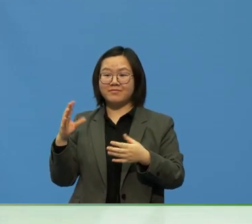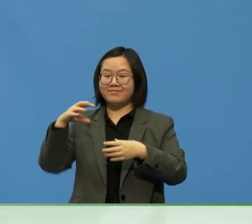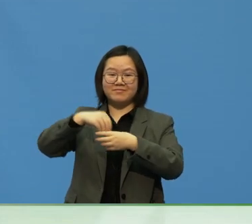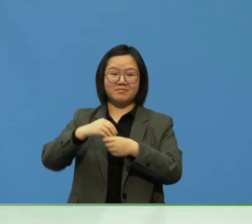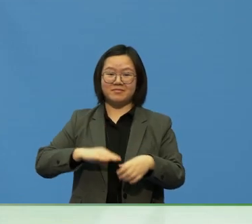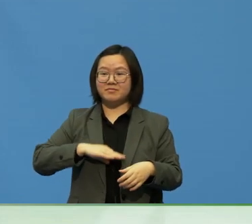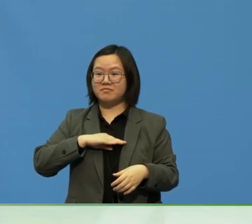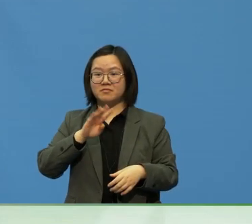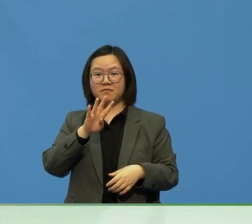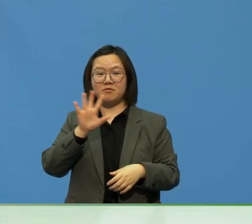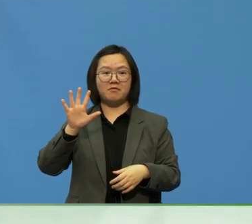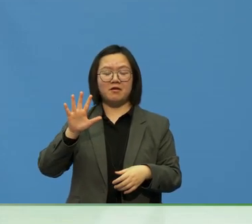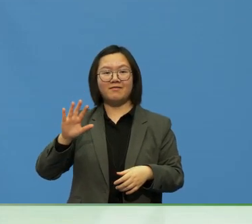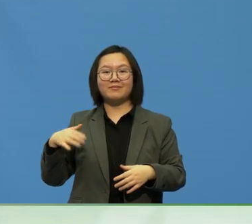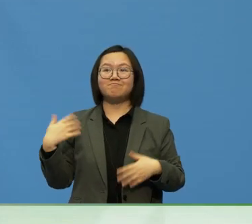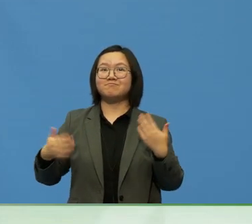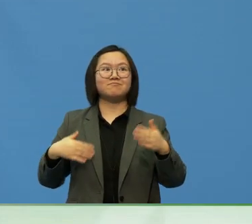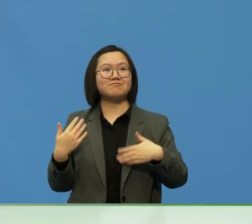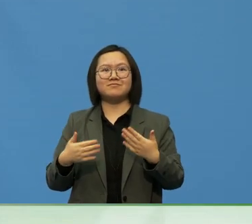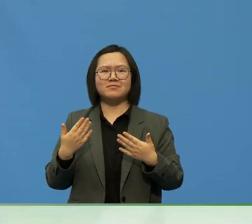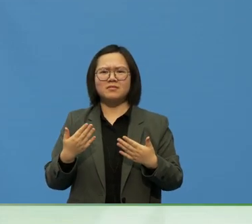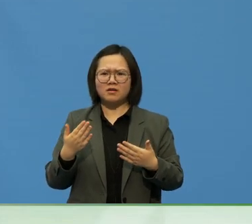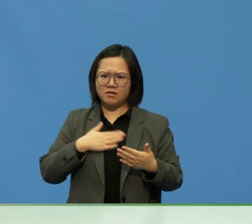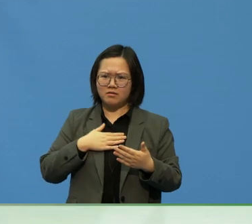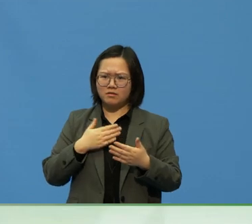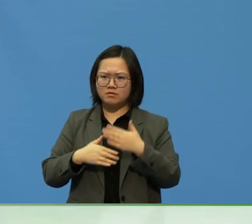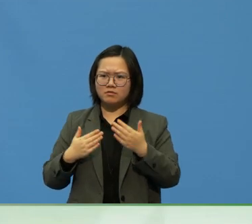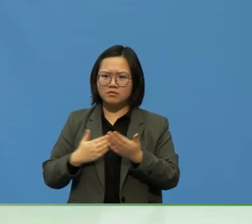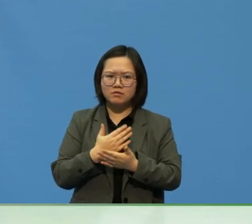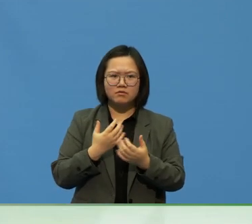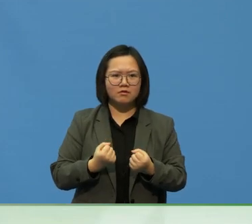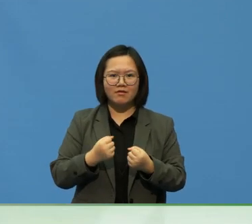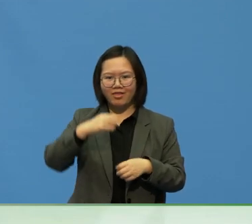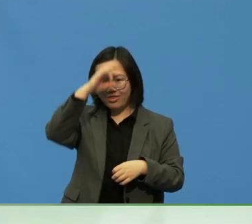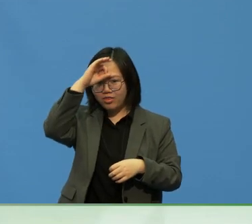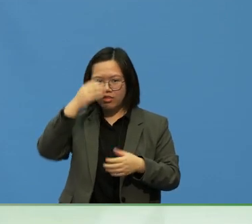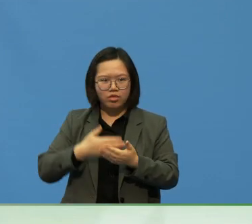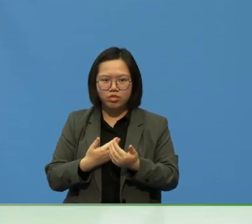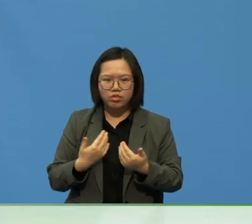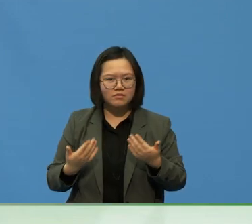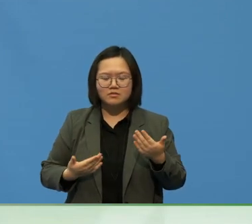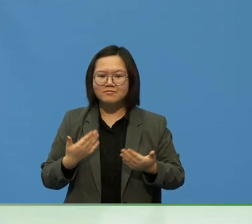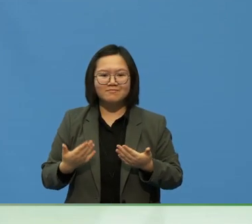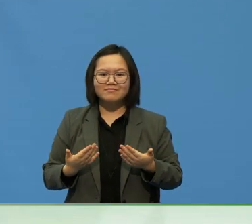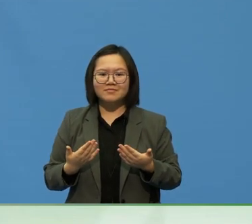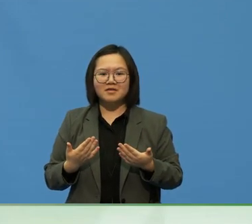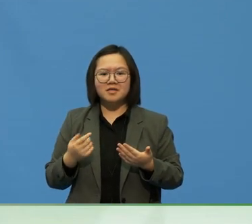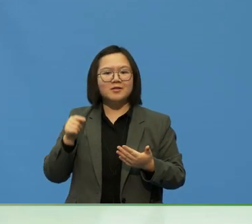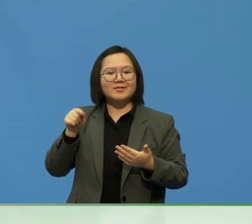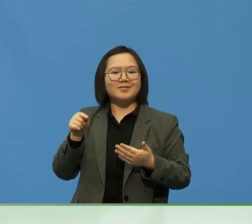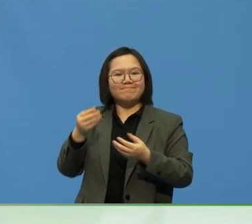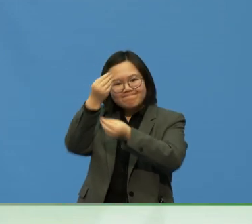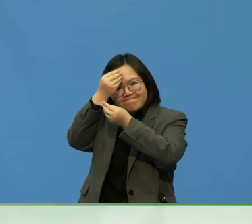have no idea what your rights are. And I keep coming back to why the regulators haven't made a general sweep of the population to say